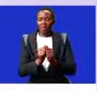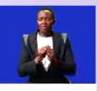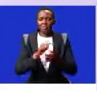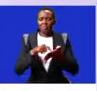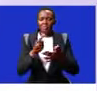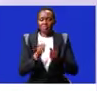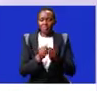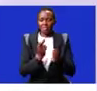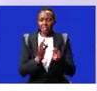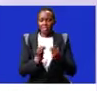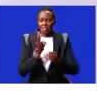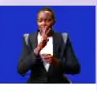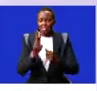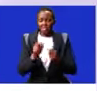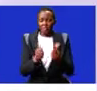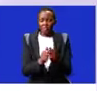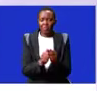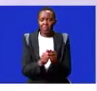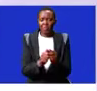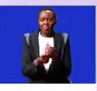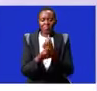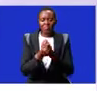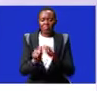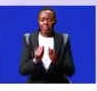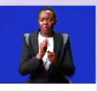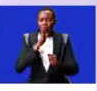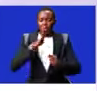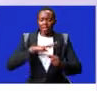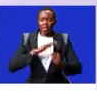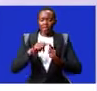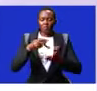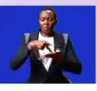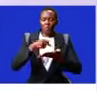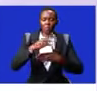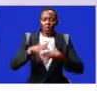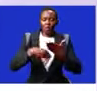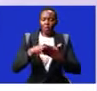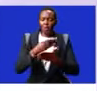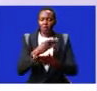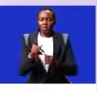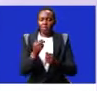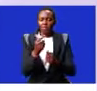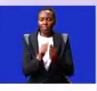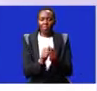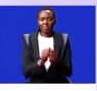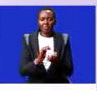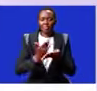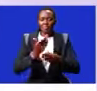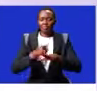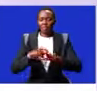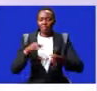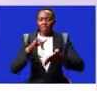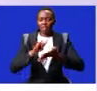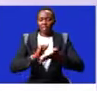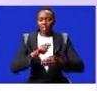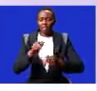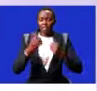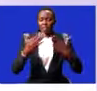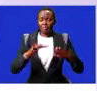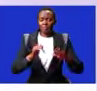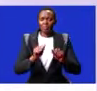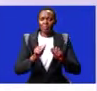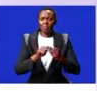pesani king'iyo gi mobiro, ok onyal chulo gowi mar milion aboro. Ma samoro ibiro yudo ni suppliers ginyalo